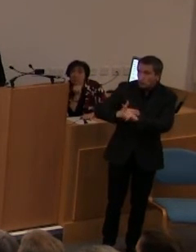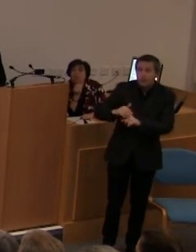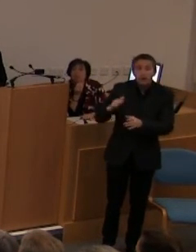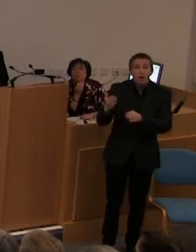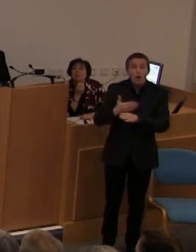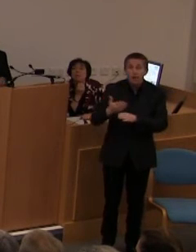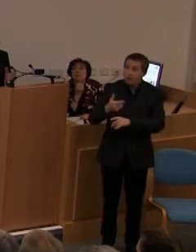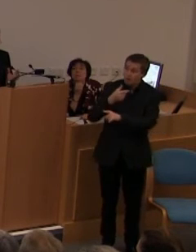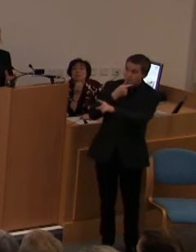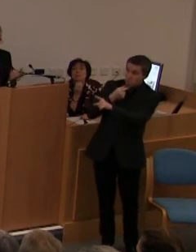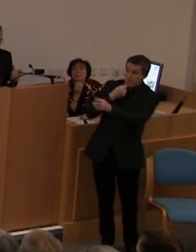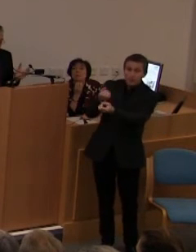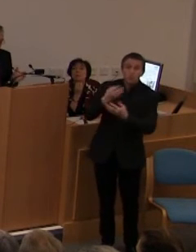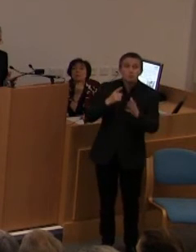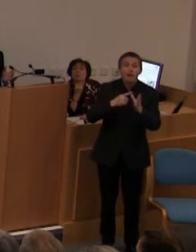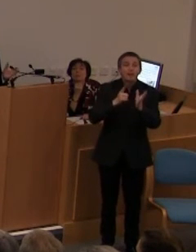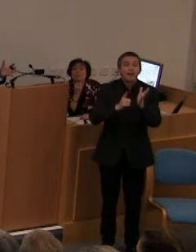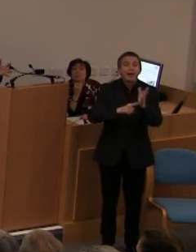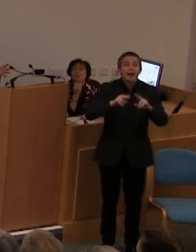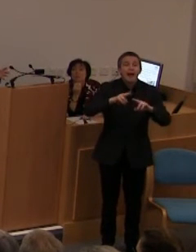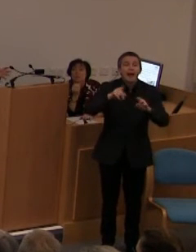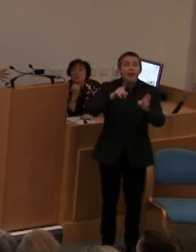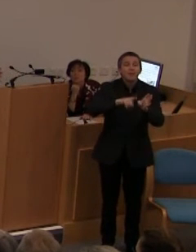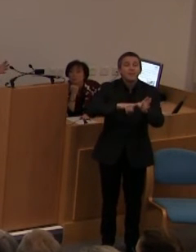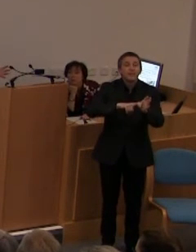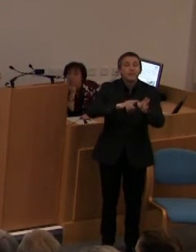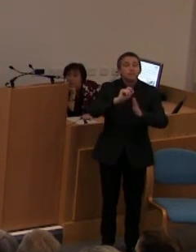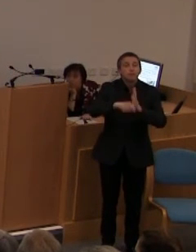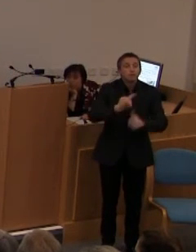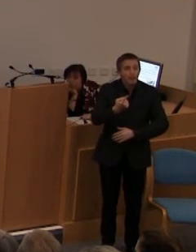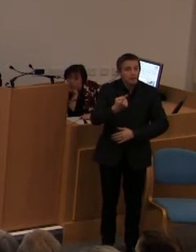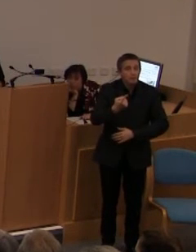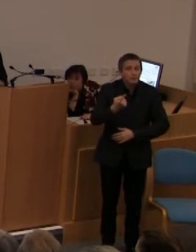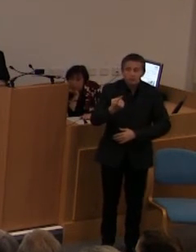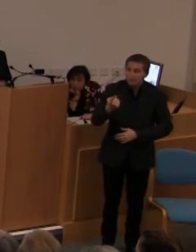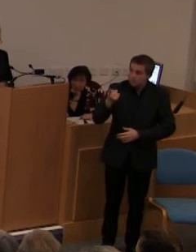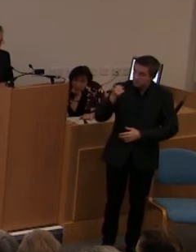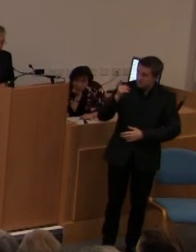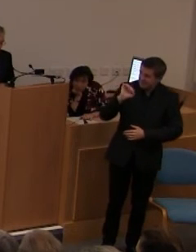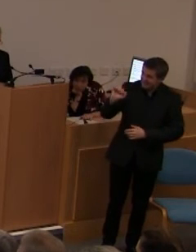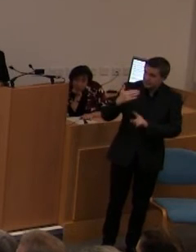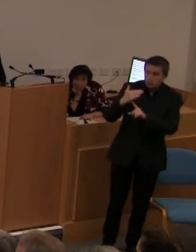presentation on the Alfie things. And that keeps us actually focused on why we're here